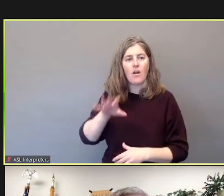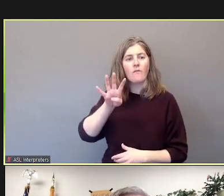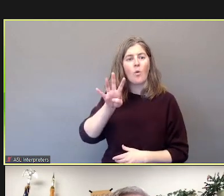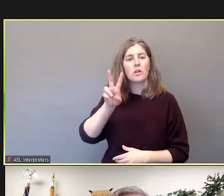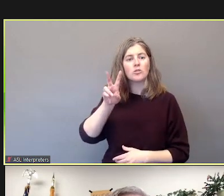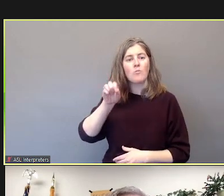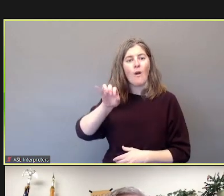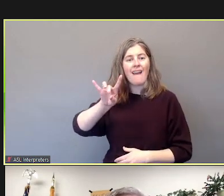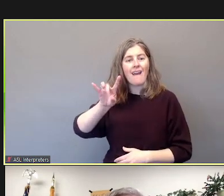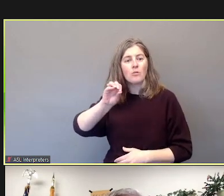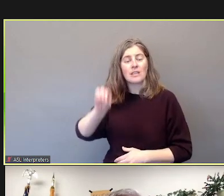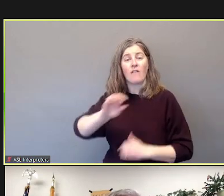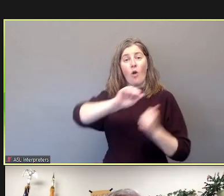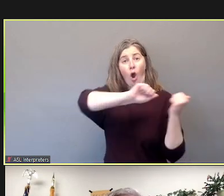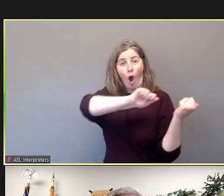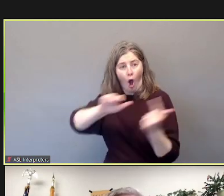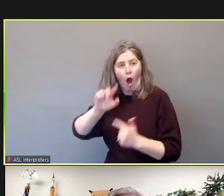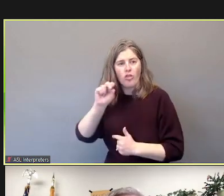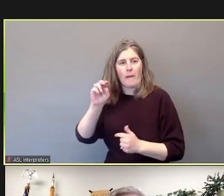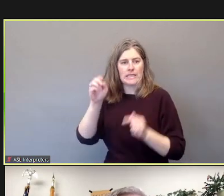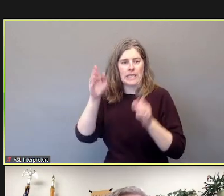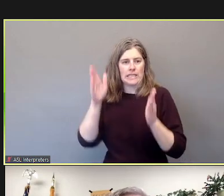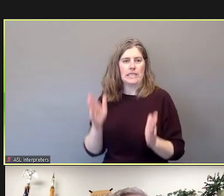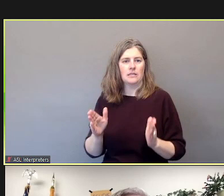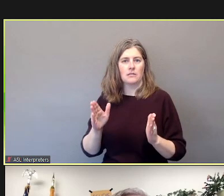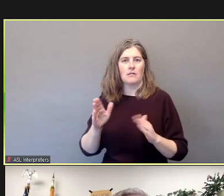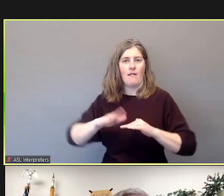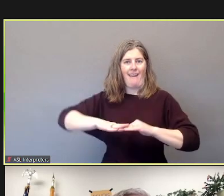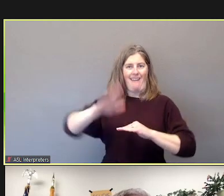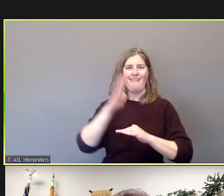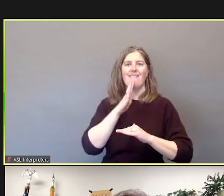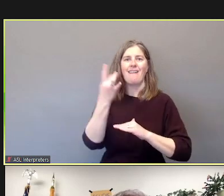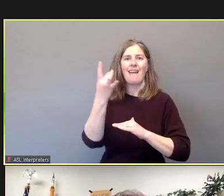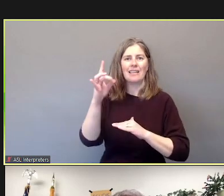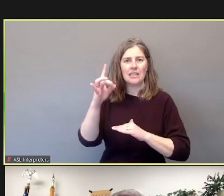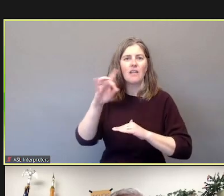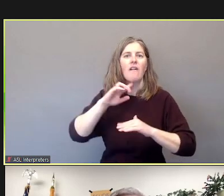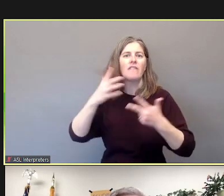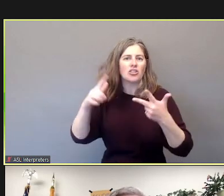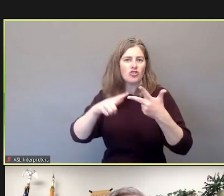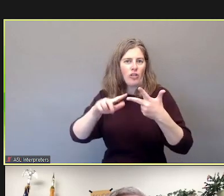42.8% of all New Mexicans 18 plus have had a booster.